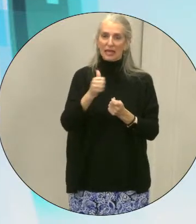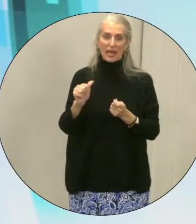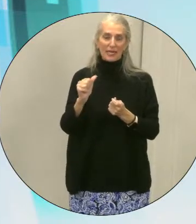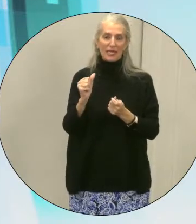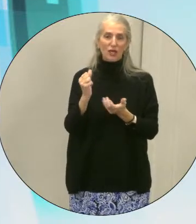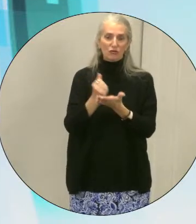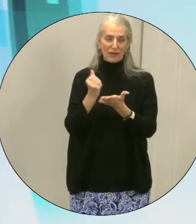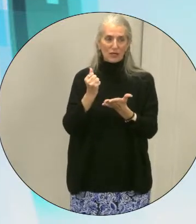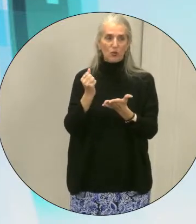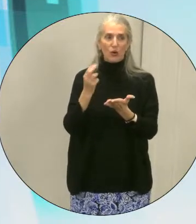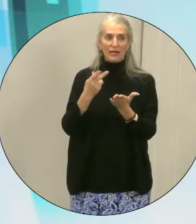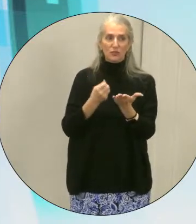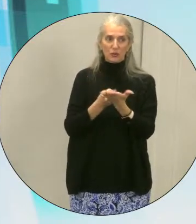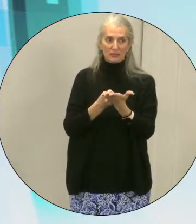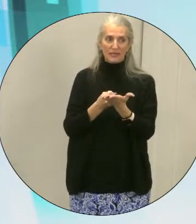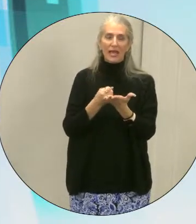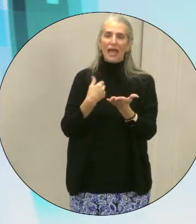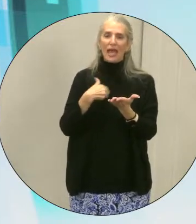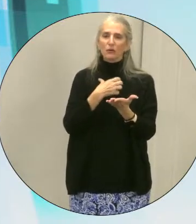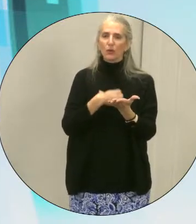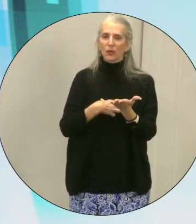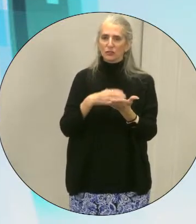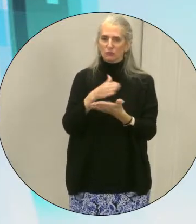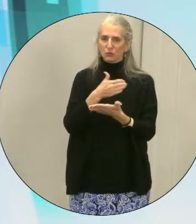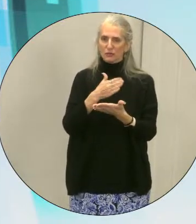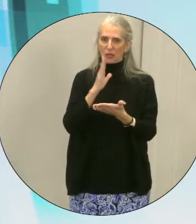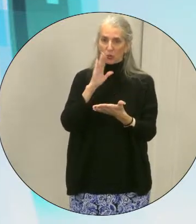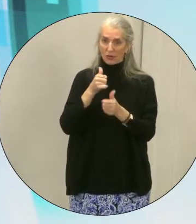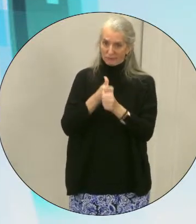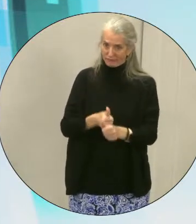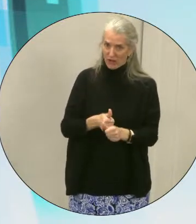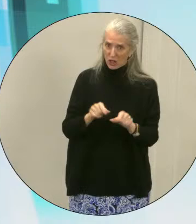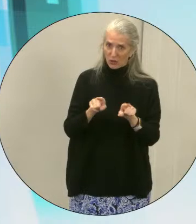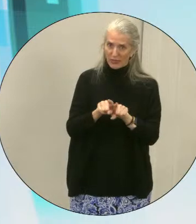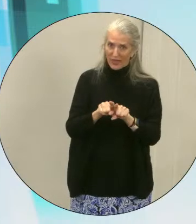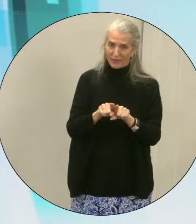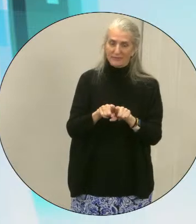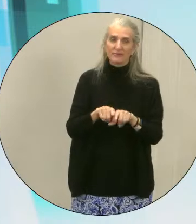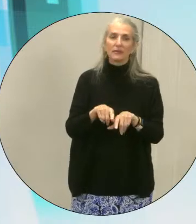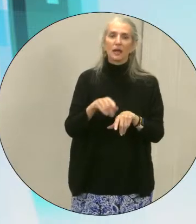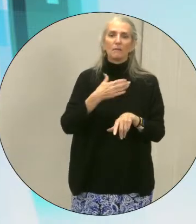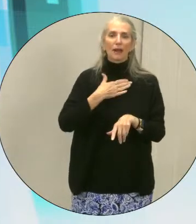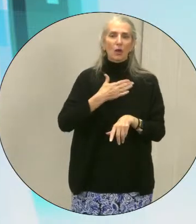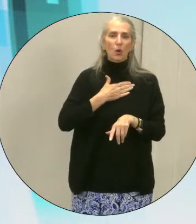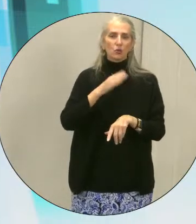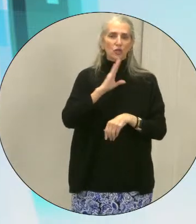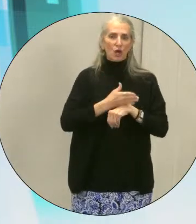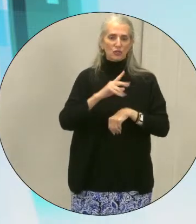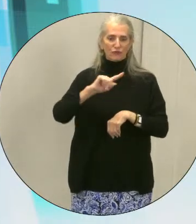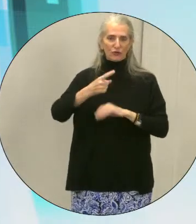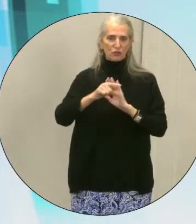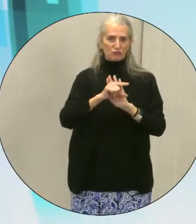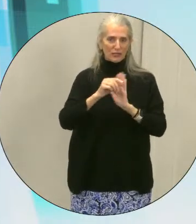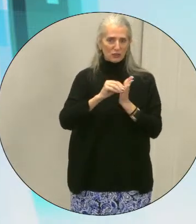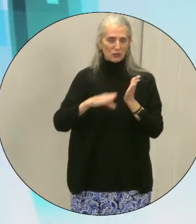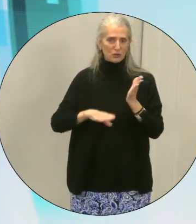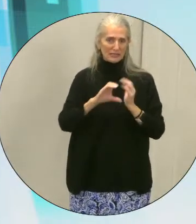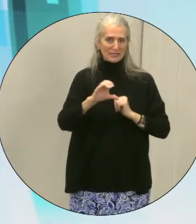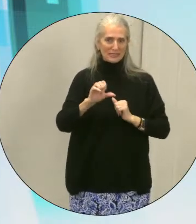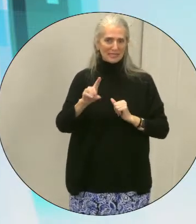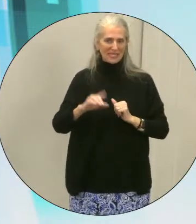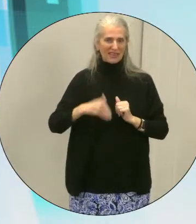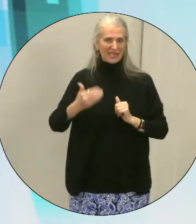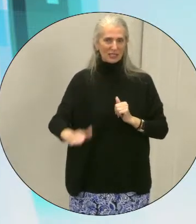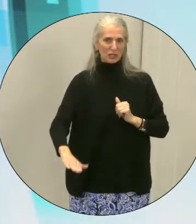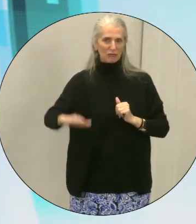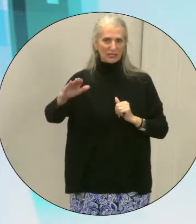endorsements, and we wish that music would go that direction as well. My own daughter is a first grader in CCSD. The next generation